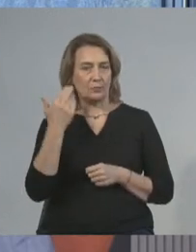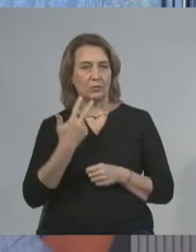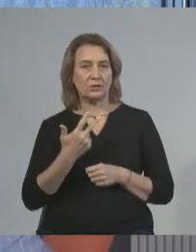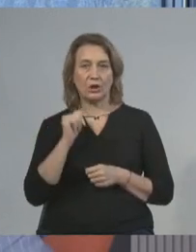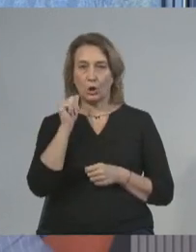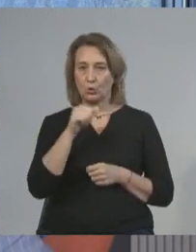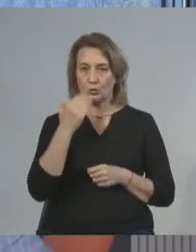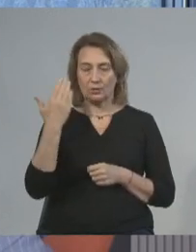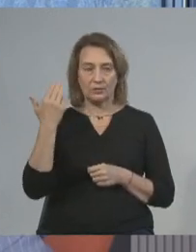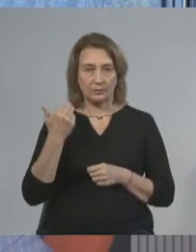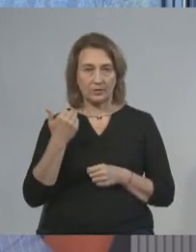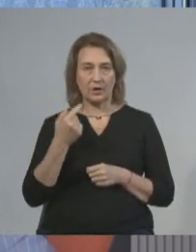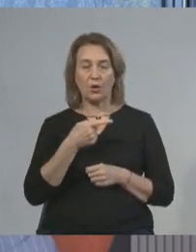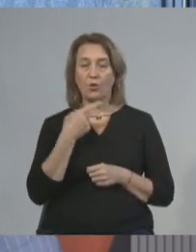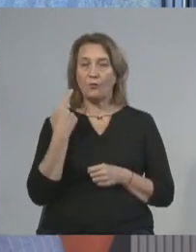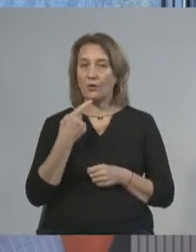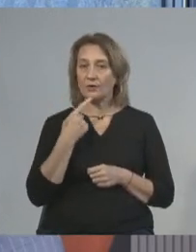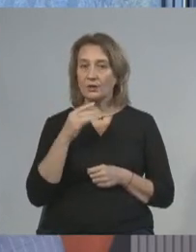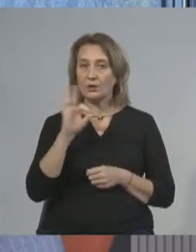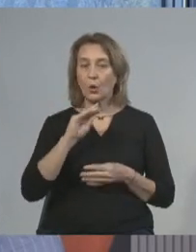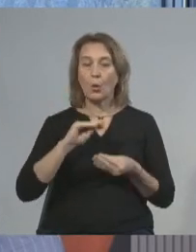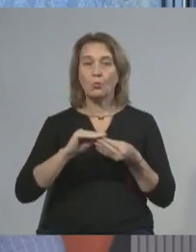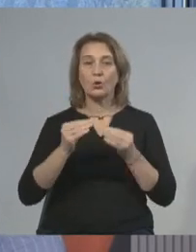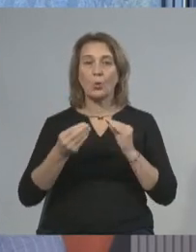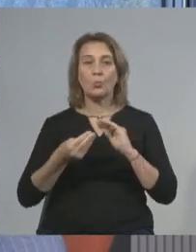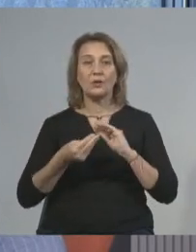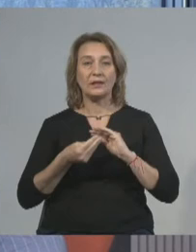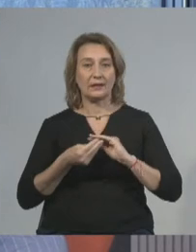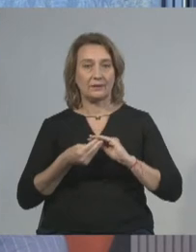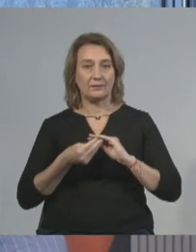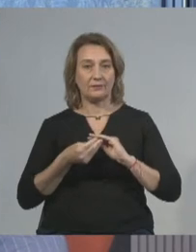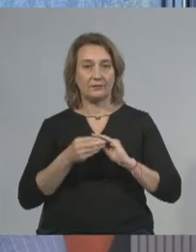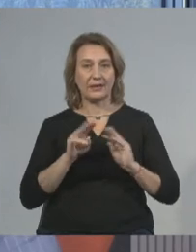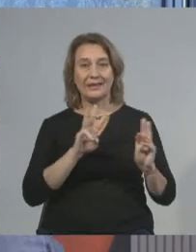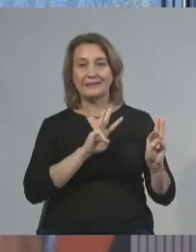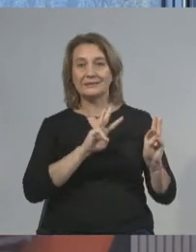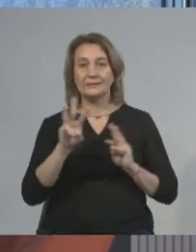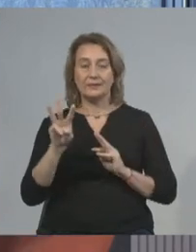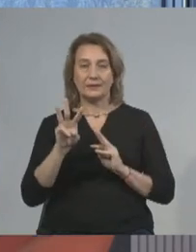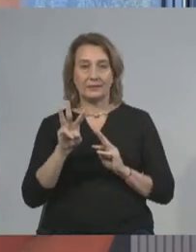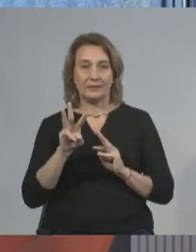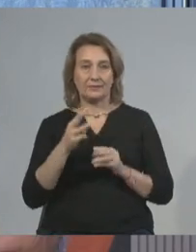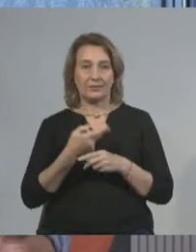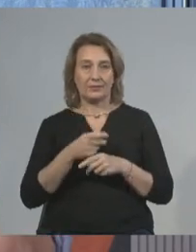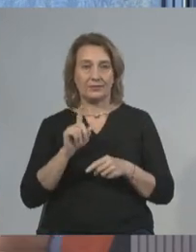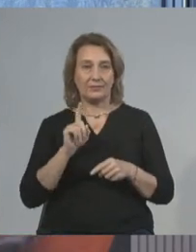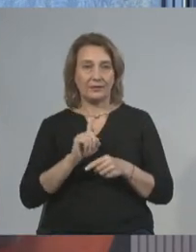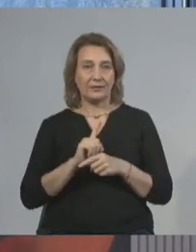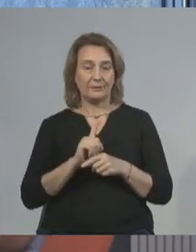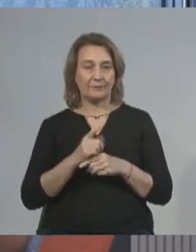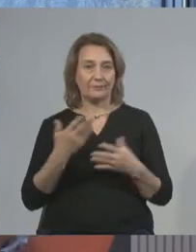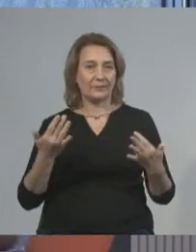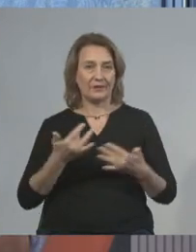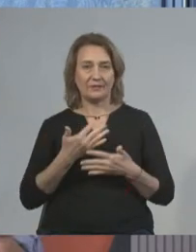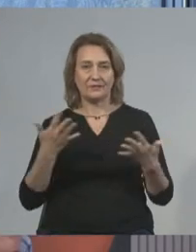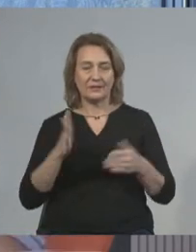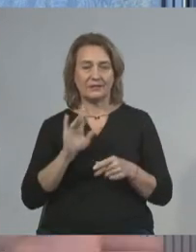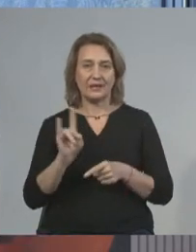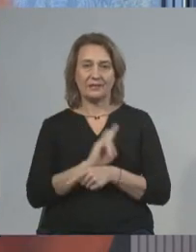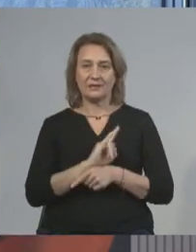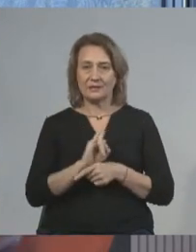uh for example uh three or five years ago we were discussing the problem of so-called